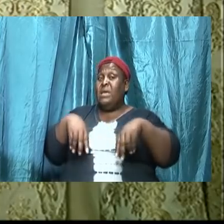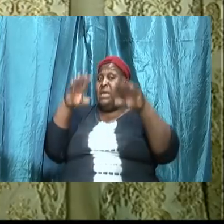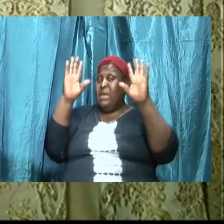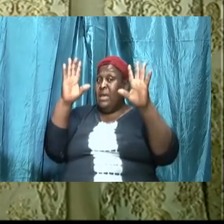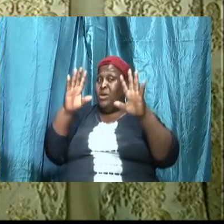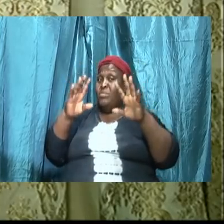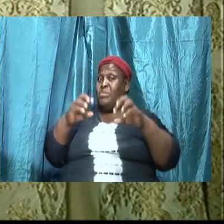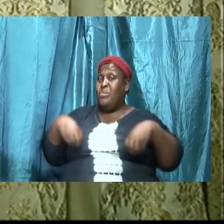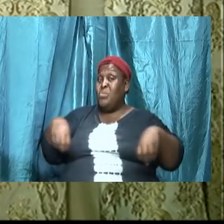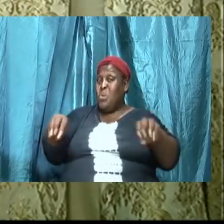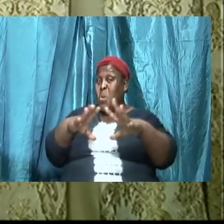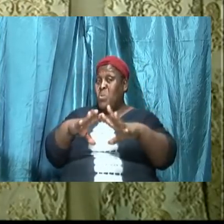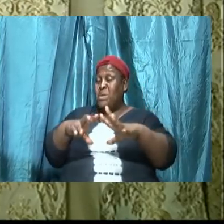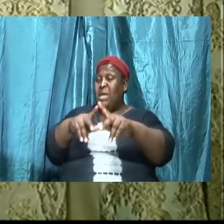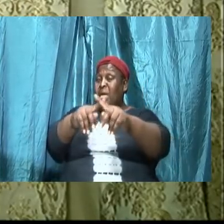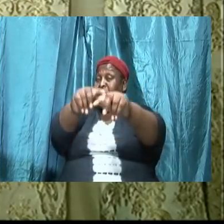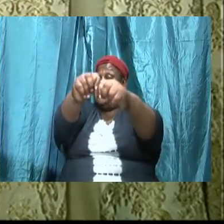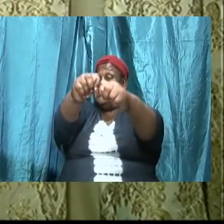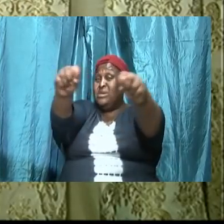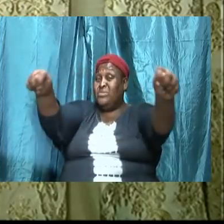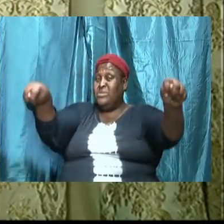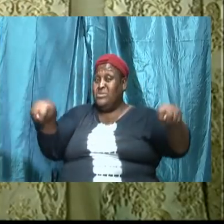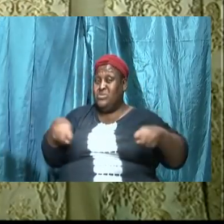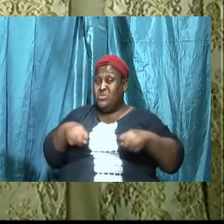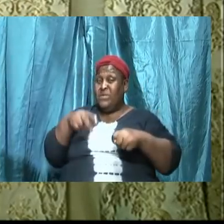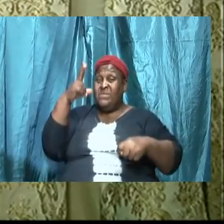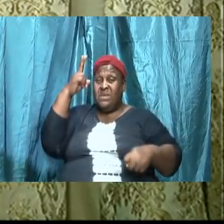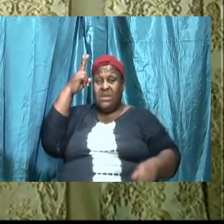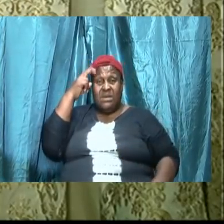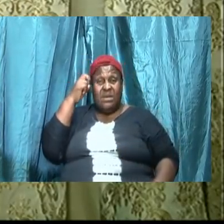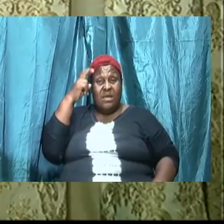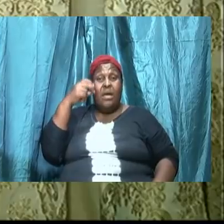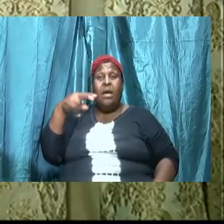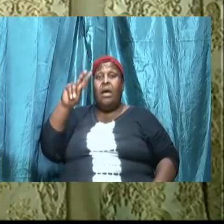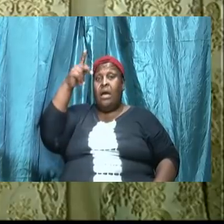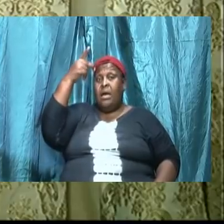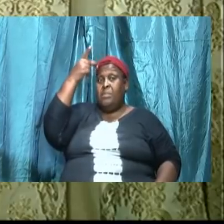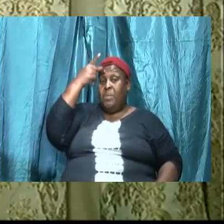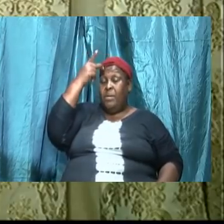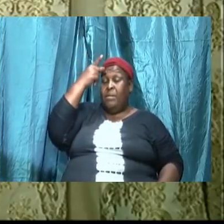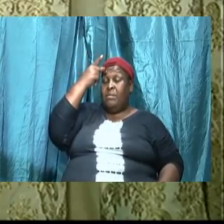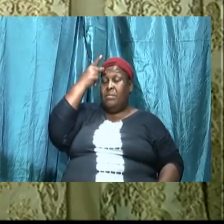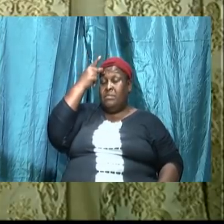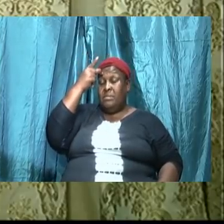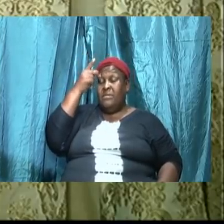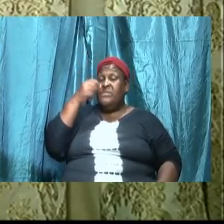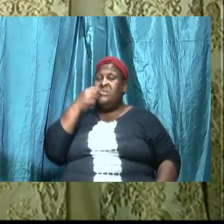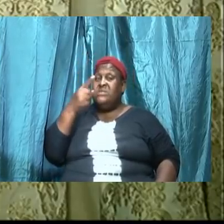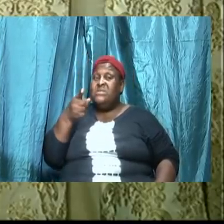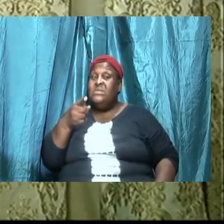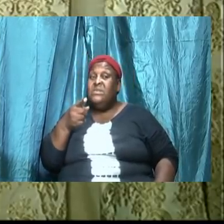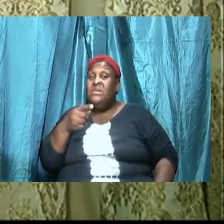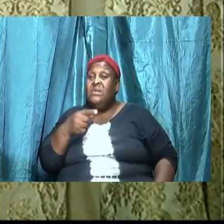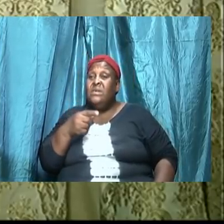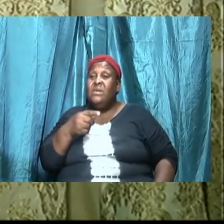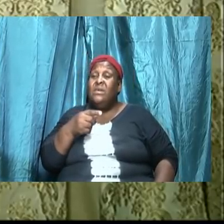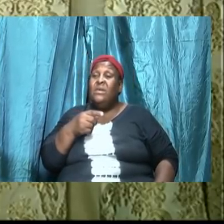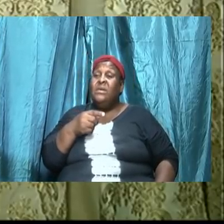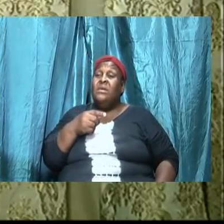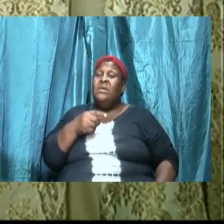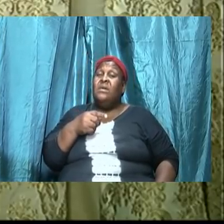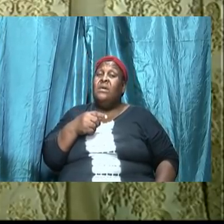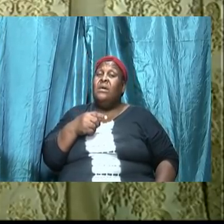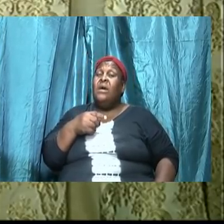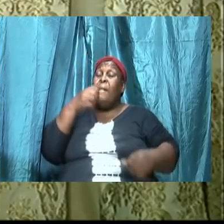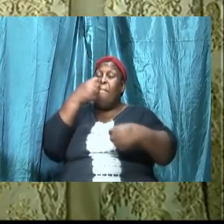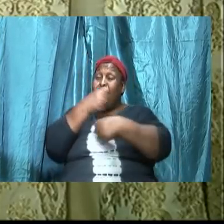cause him to take over our minds and Paul had to admonish us I don't want to jump I'm going to go sequentially through it but I'm